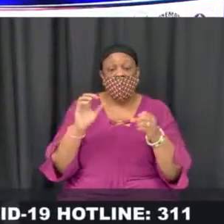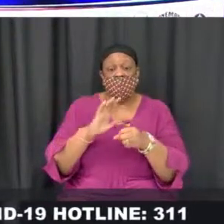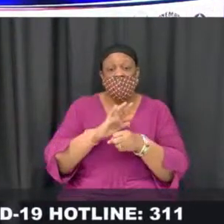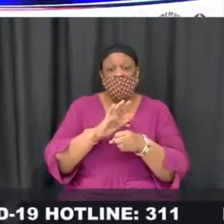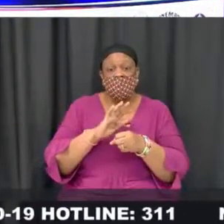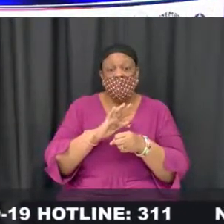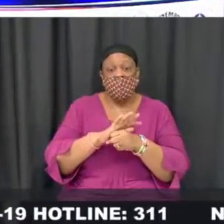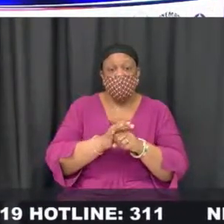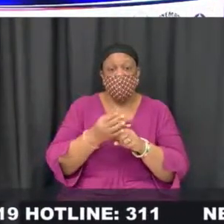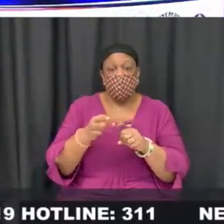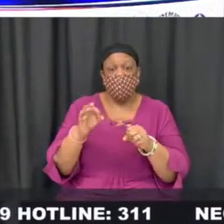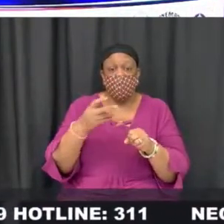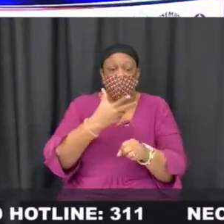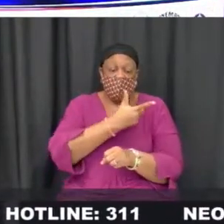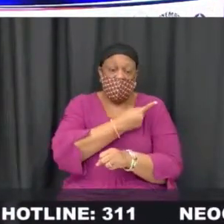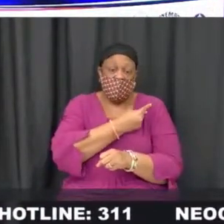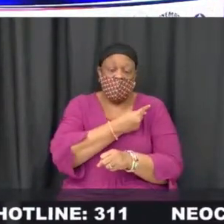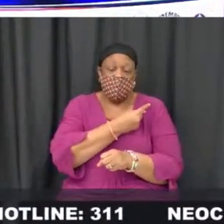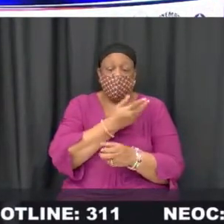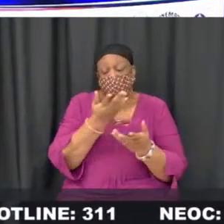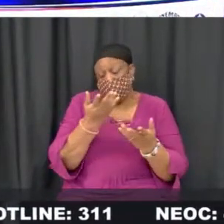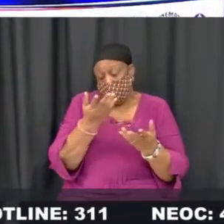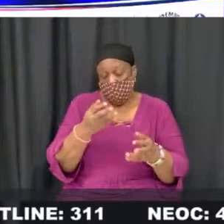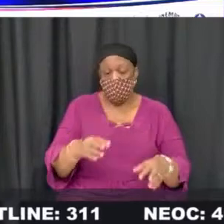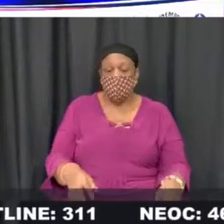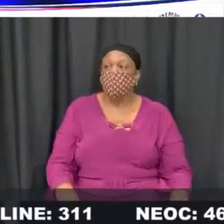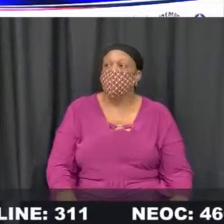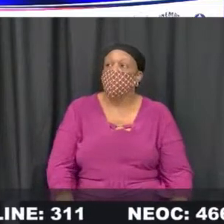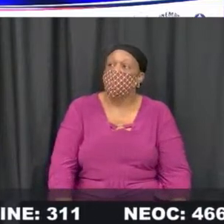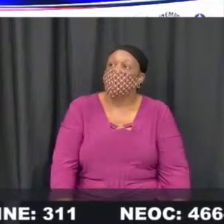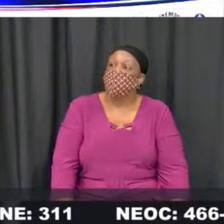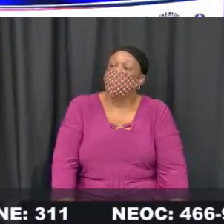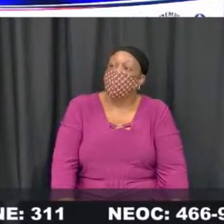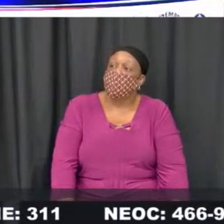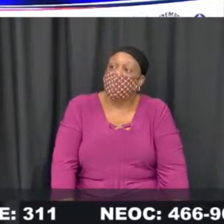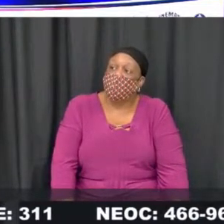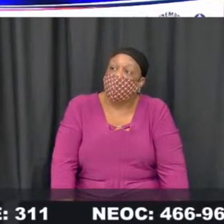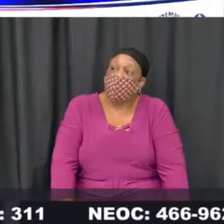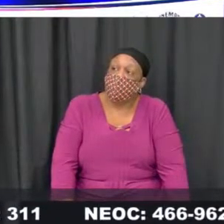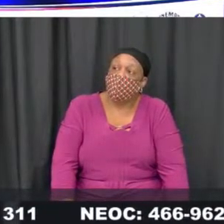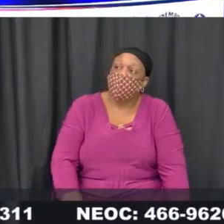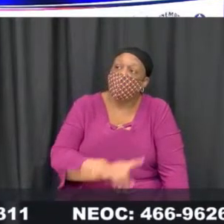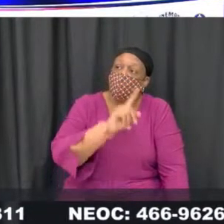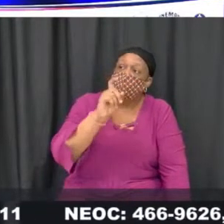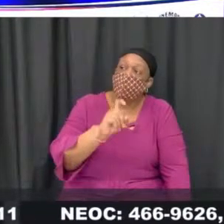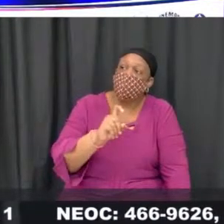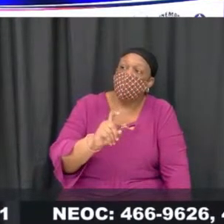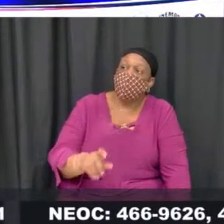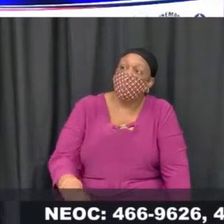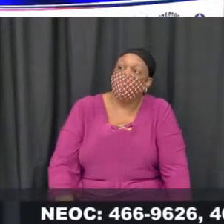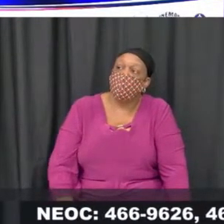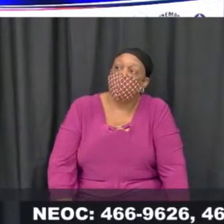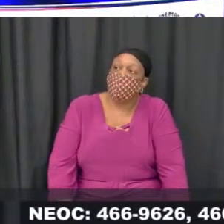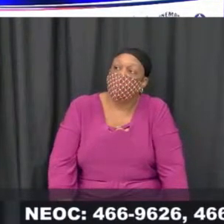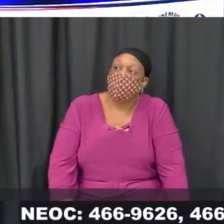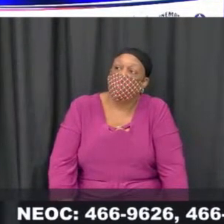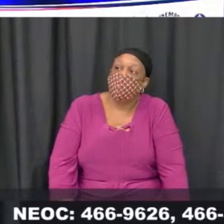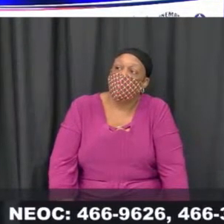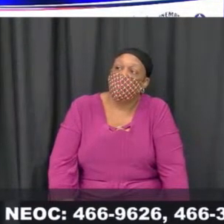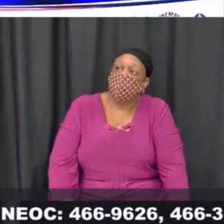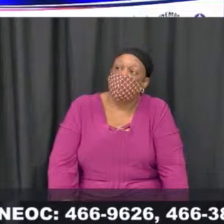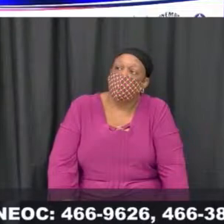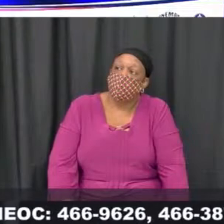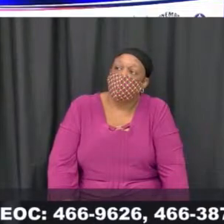This next question. Some places like supermarkets and certain other establishments ask